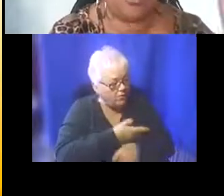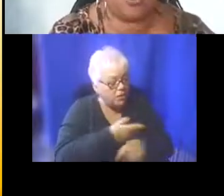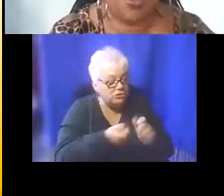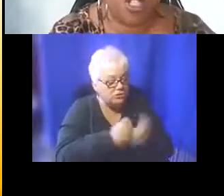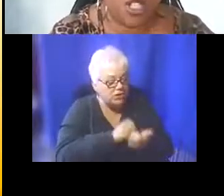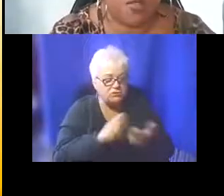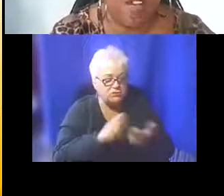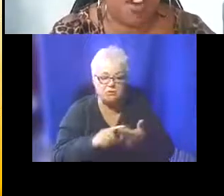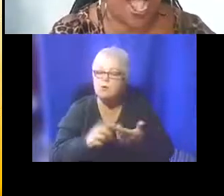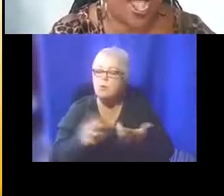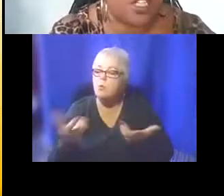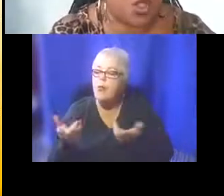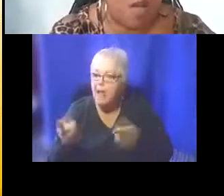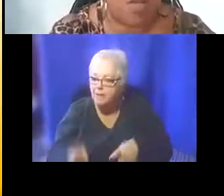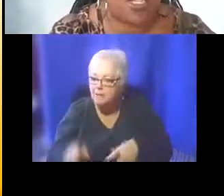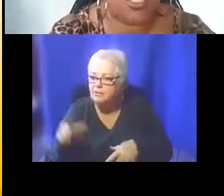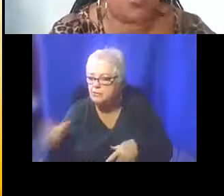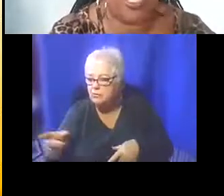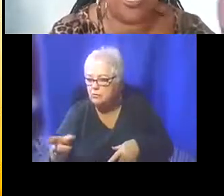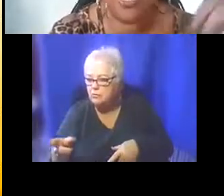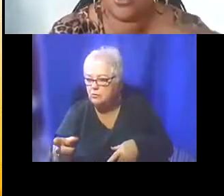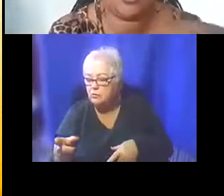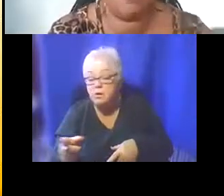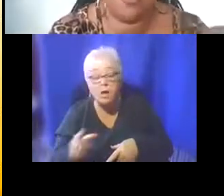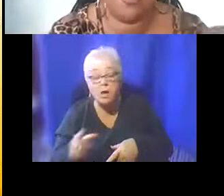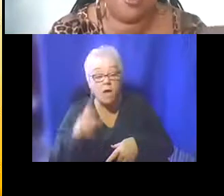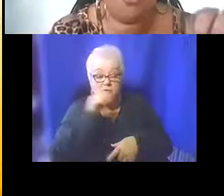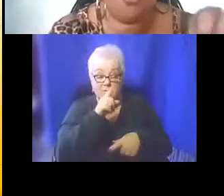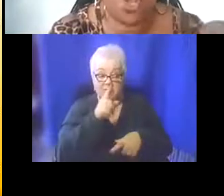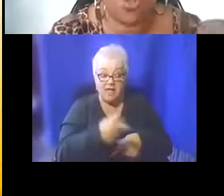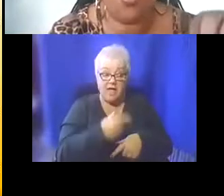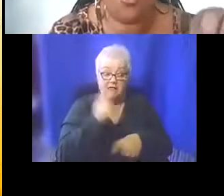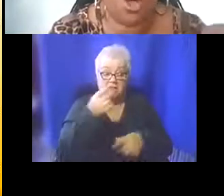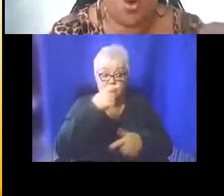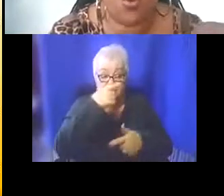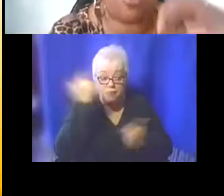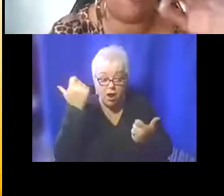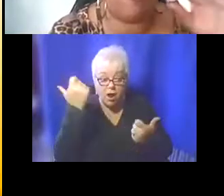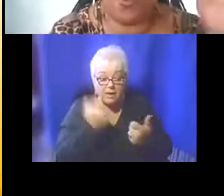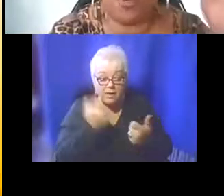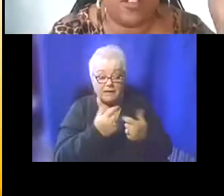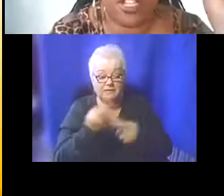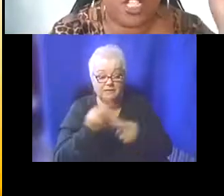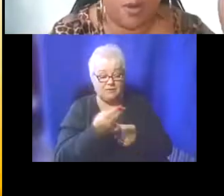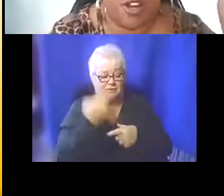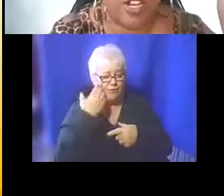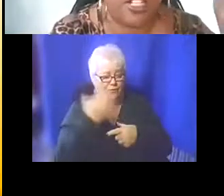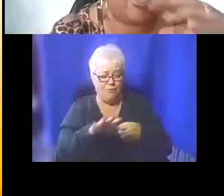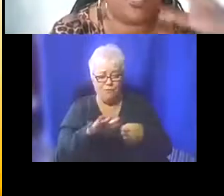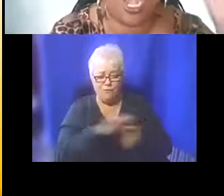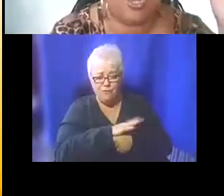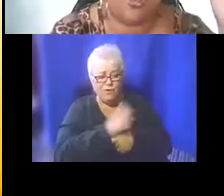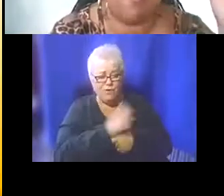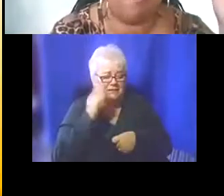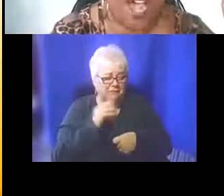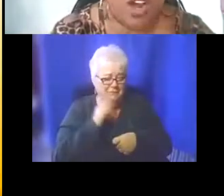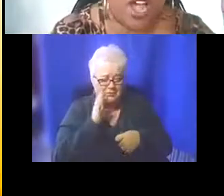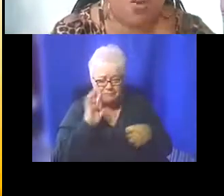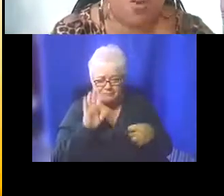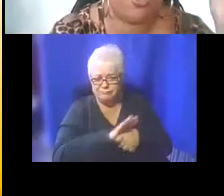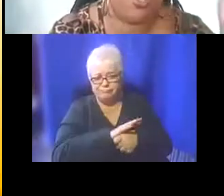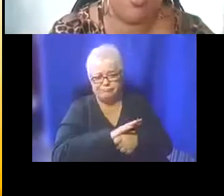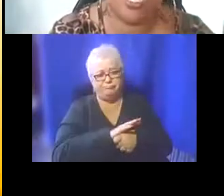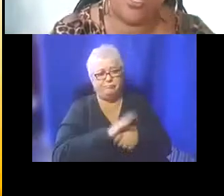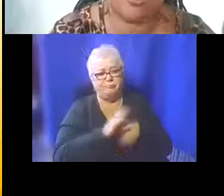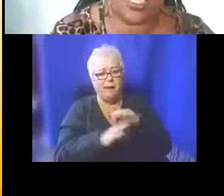It assumes the survivor has a trauma history, even if you don't know their full lived experience, their entire